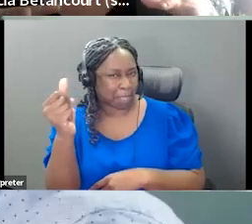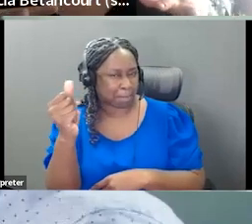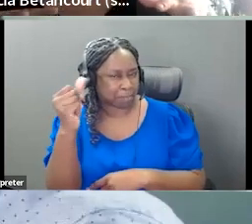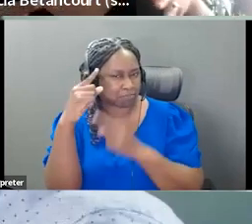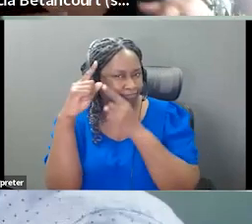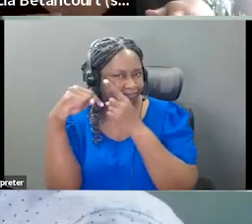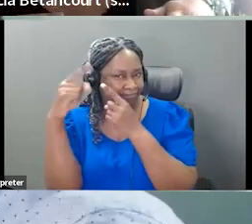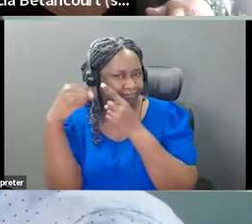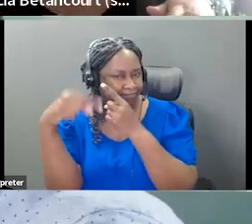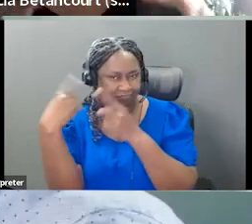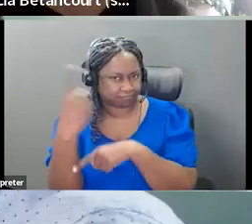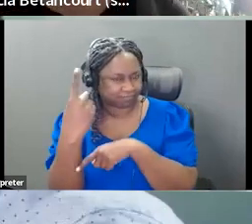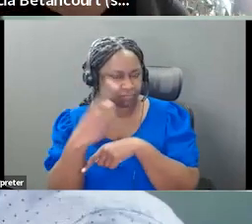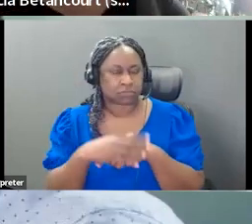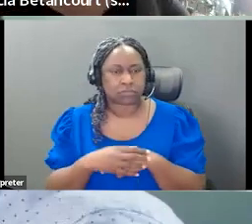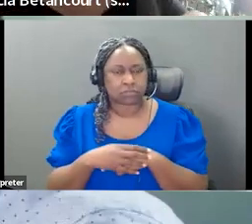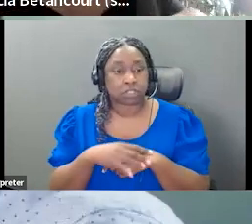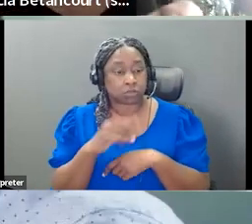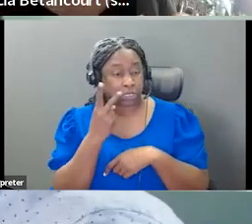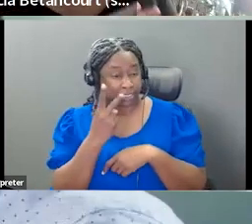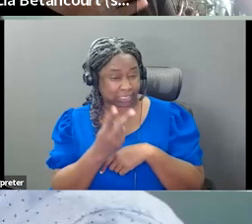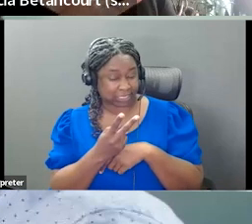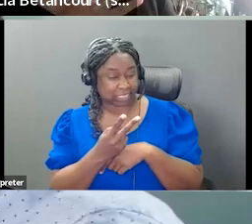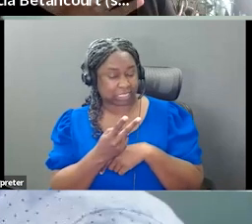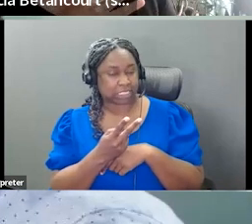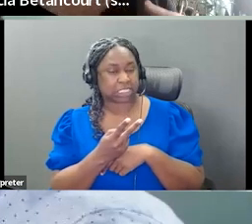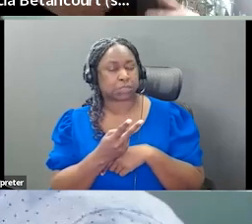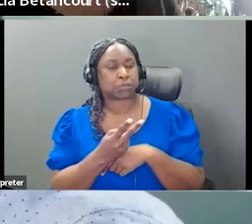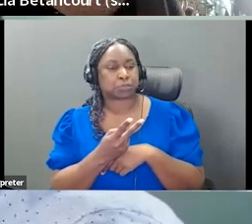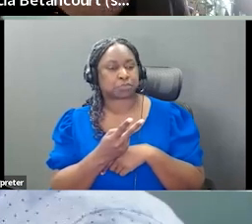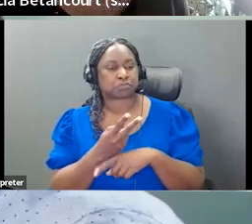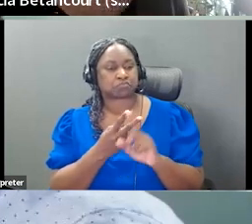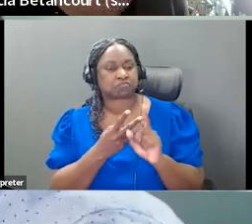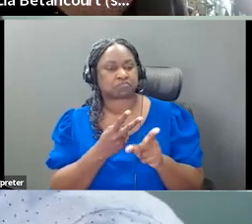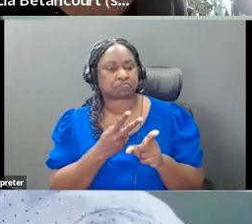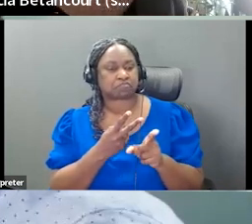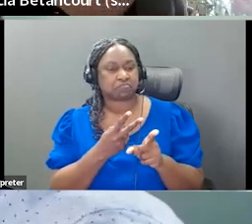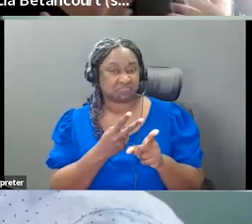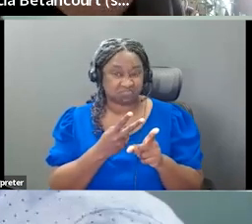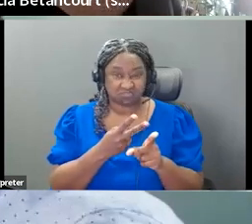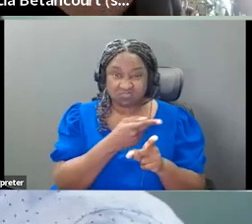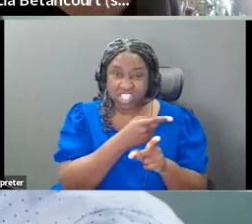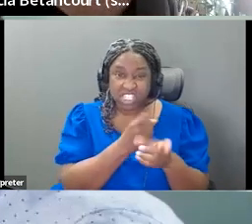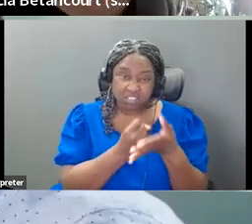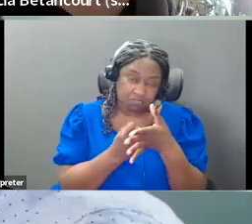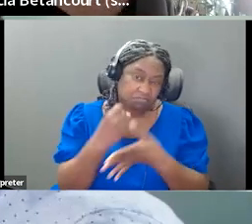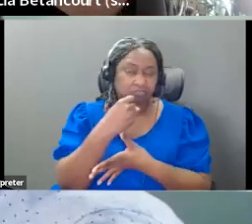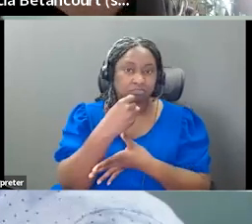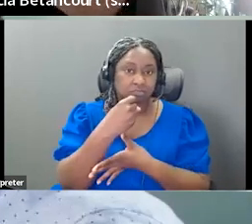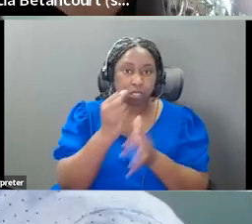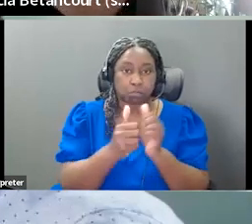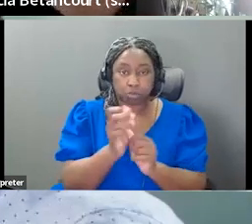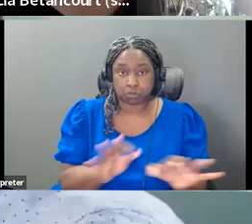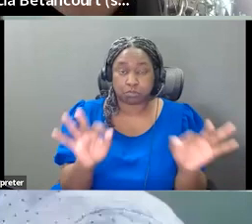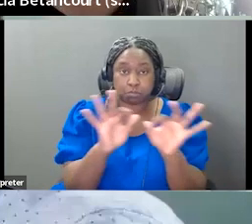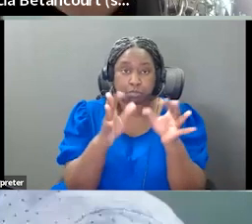processing information all the time really quickly. This indicates that he's the main character. So he's the most important person in